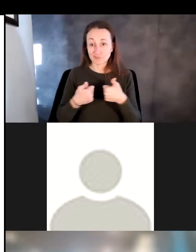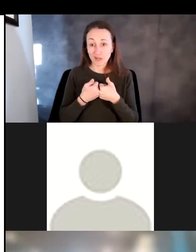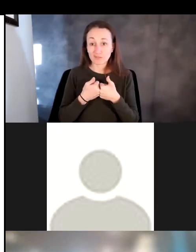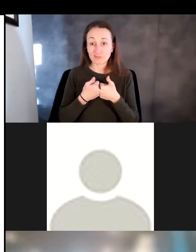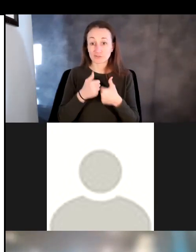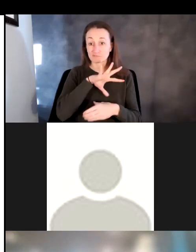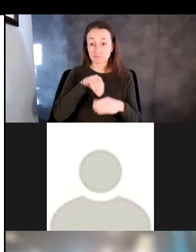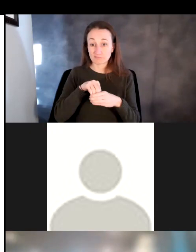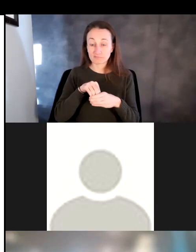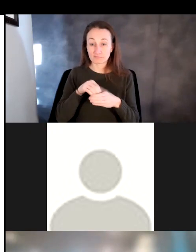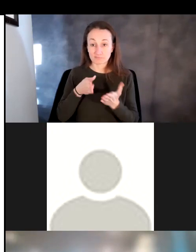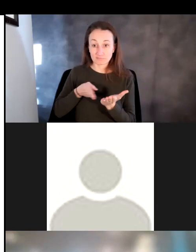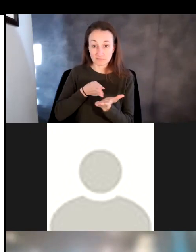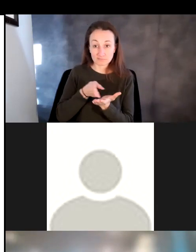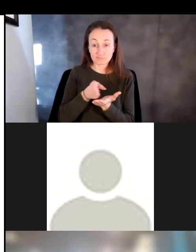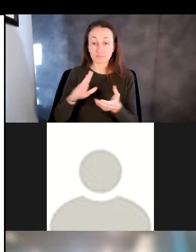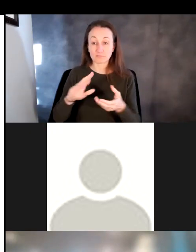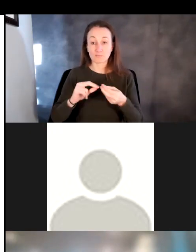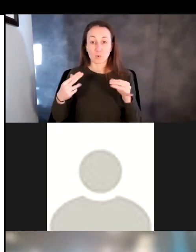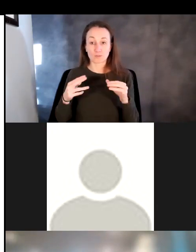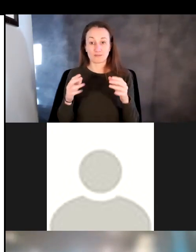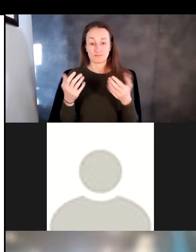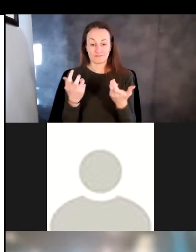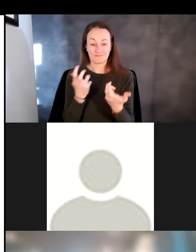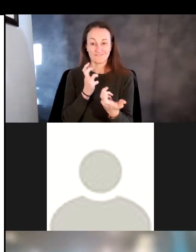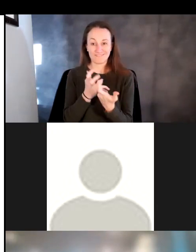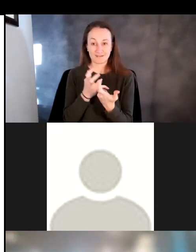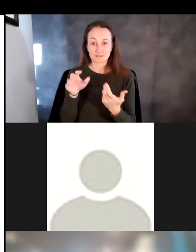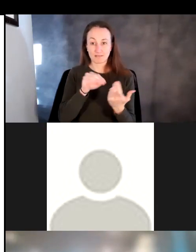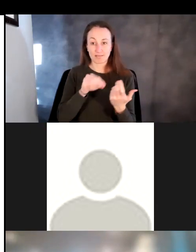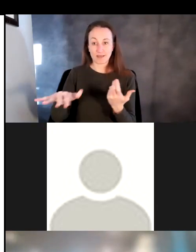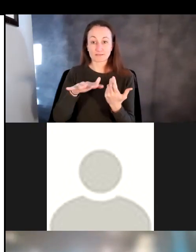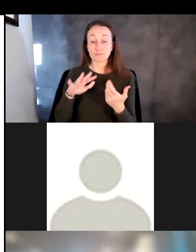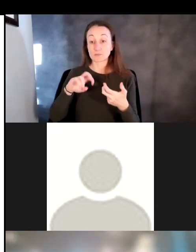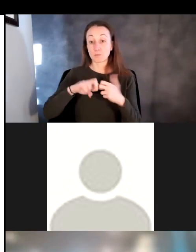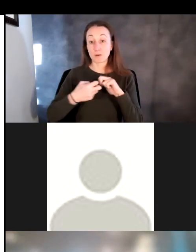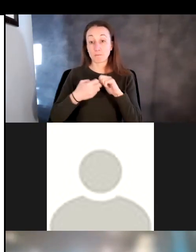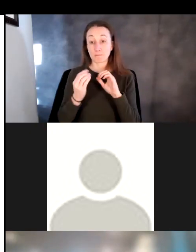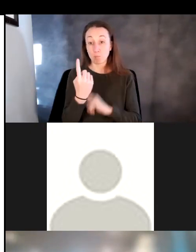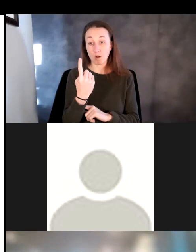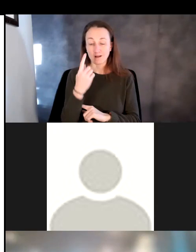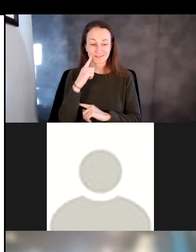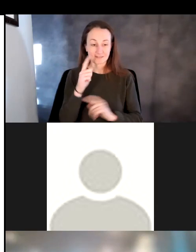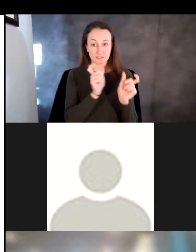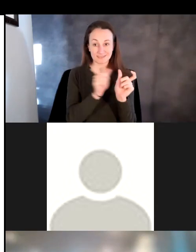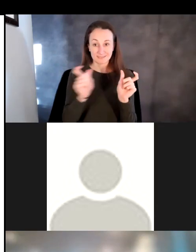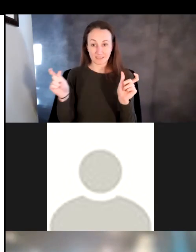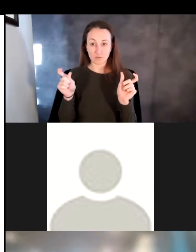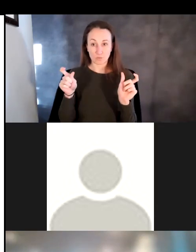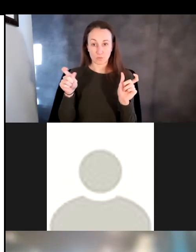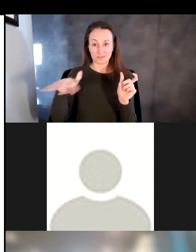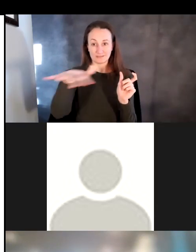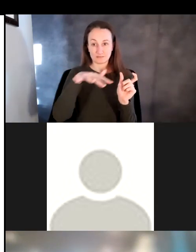with navigating this protein fitness landscape. So for instance, problem one would be that sequence space is